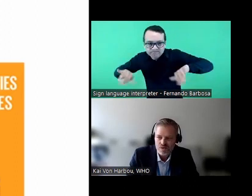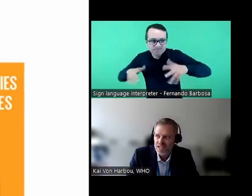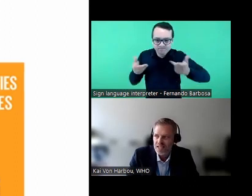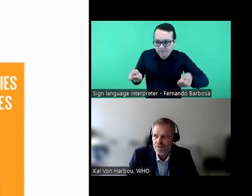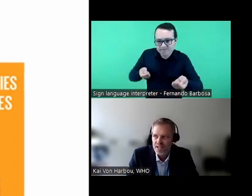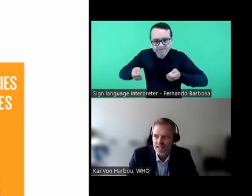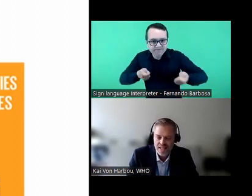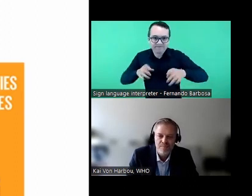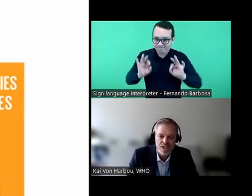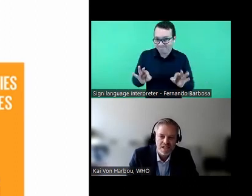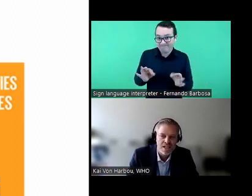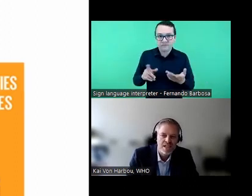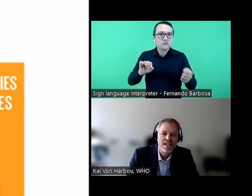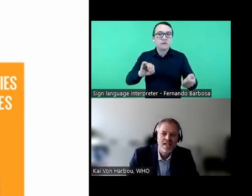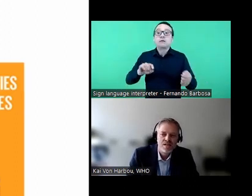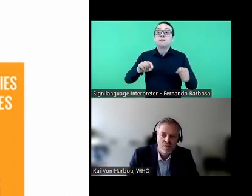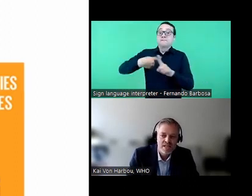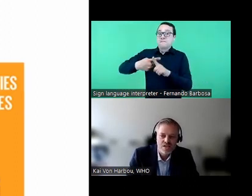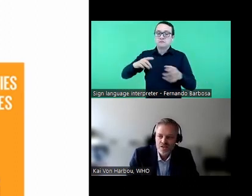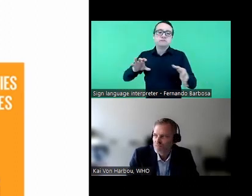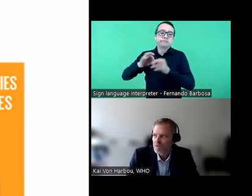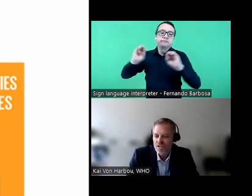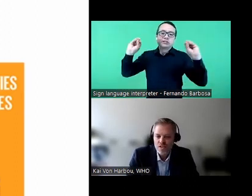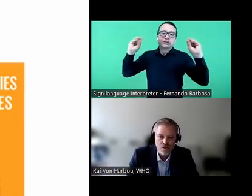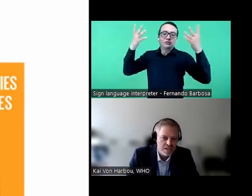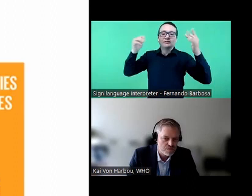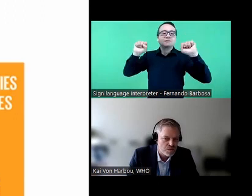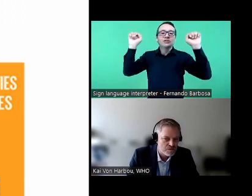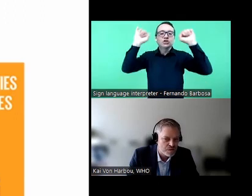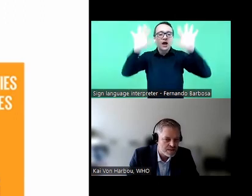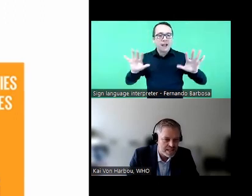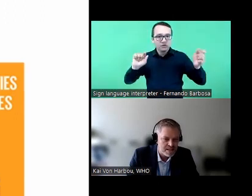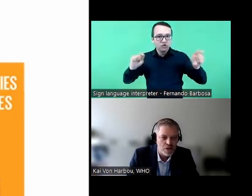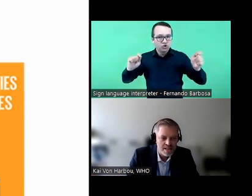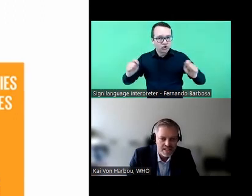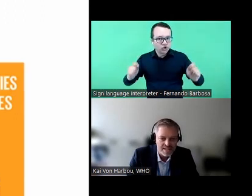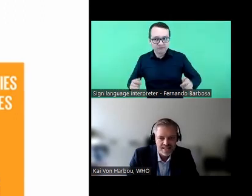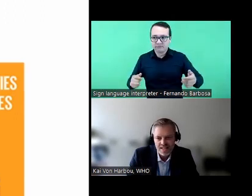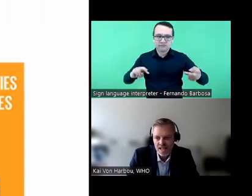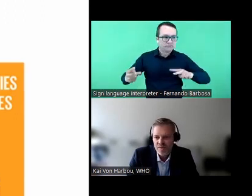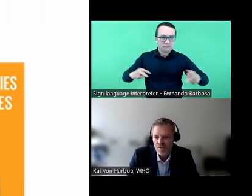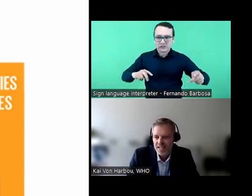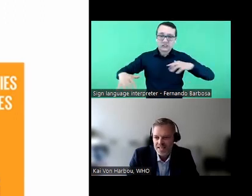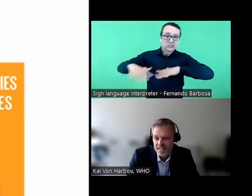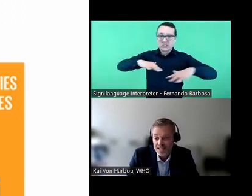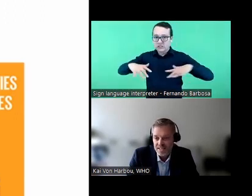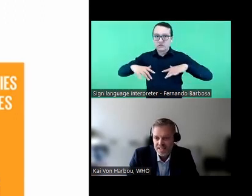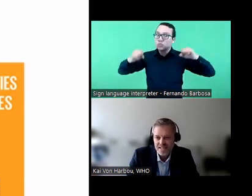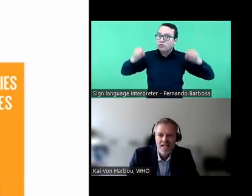risks associated with climate change, which is contributing not only to more frequent and more intense